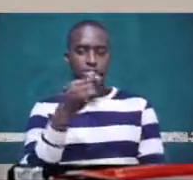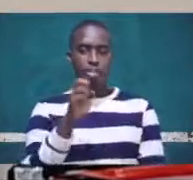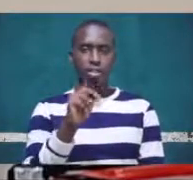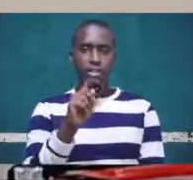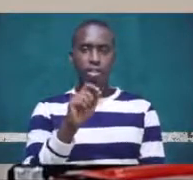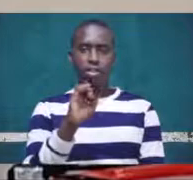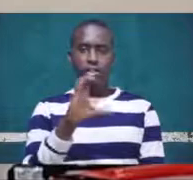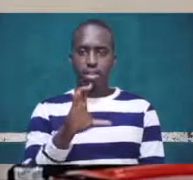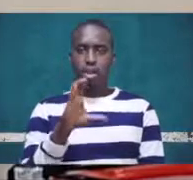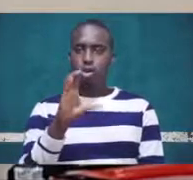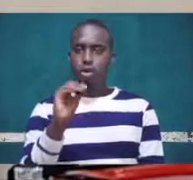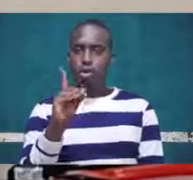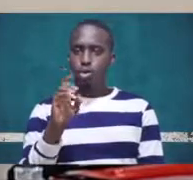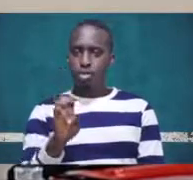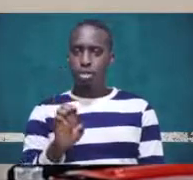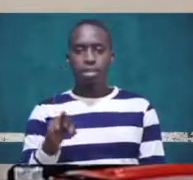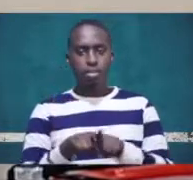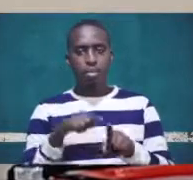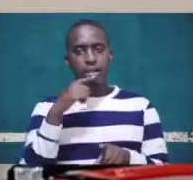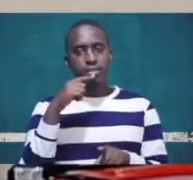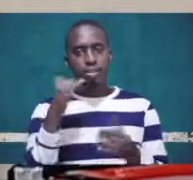our lesson today.